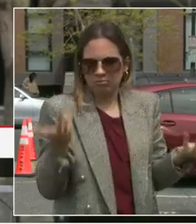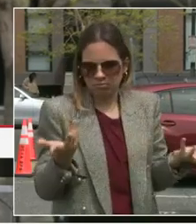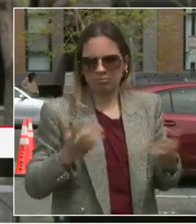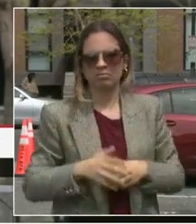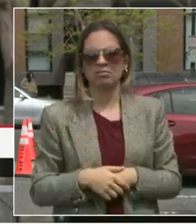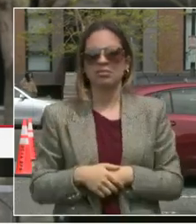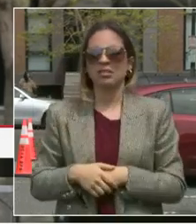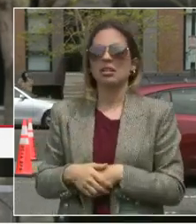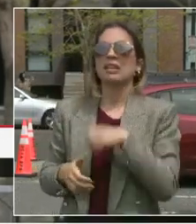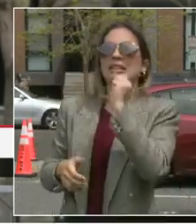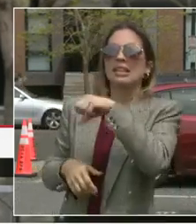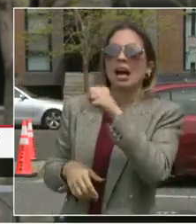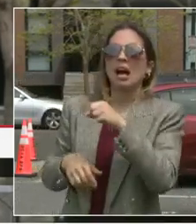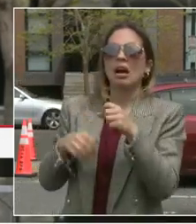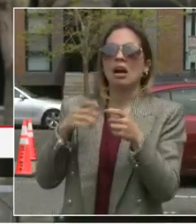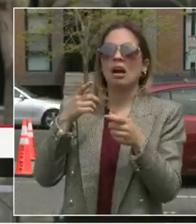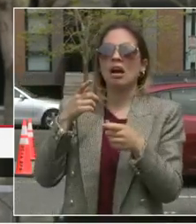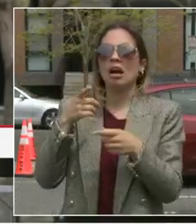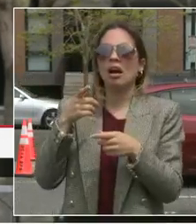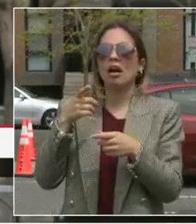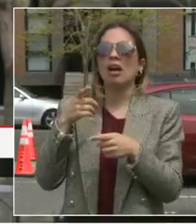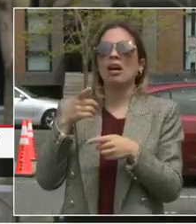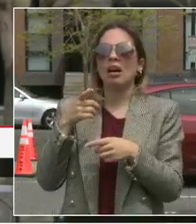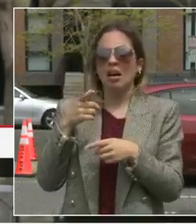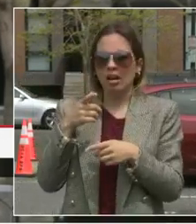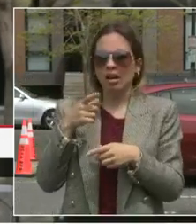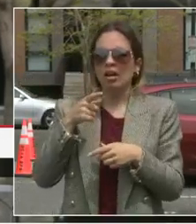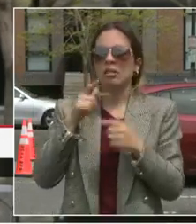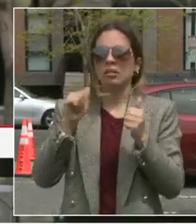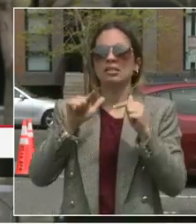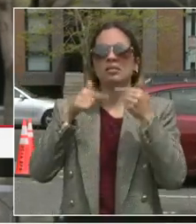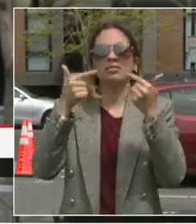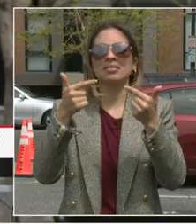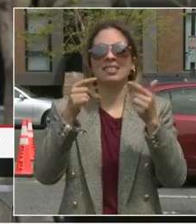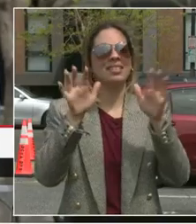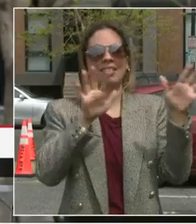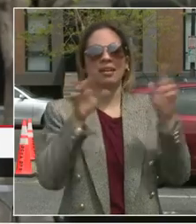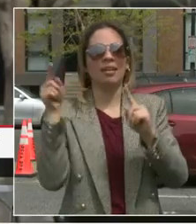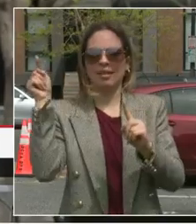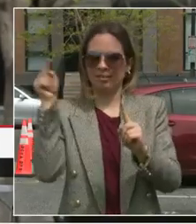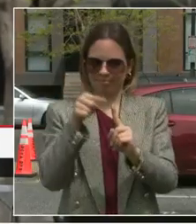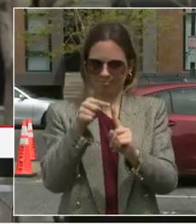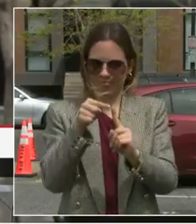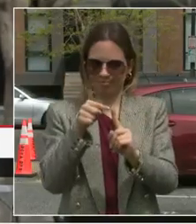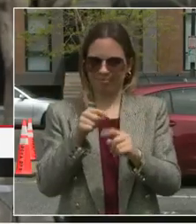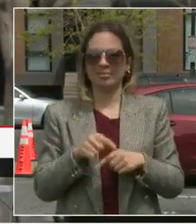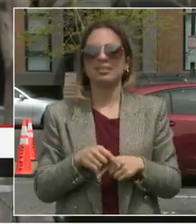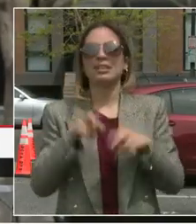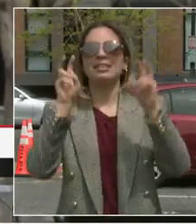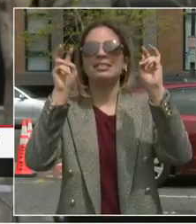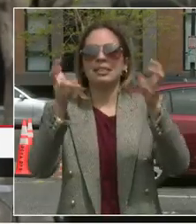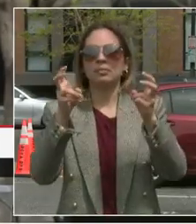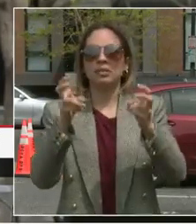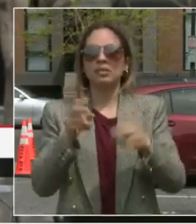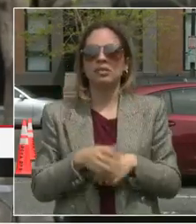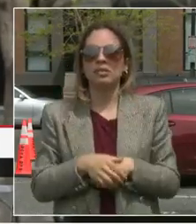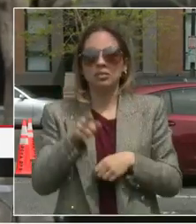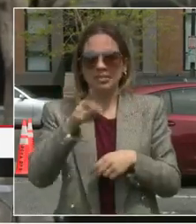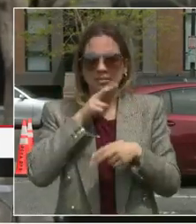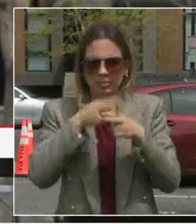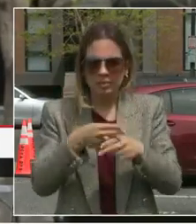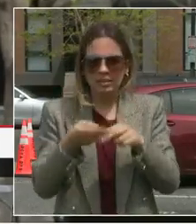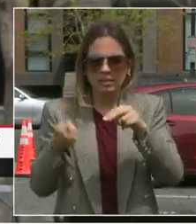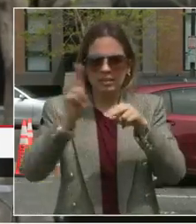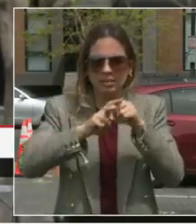Yes, community question. Press question, community question. Just back on topic, I guess. Yeah. You mentioned the increase in homeless encampments